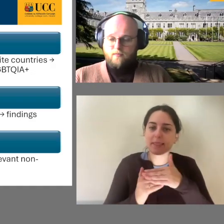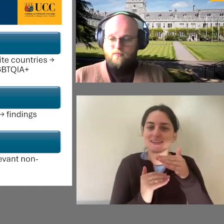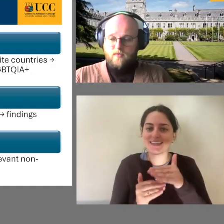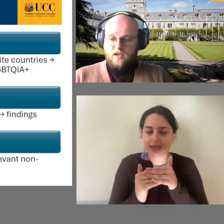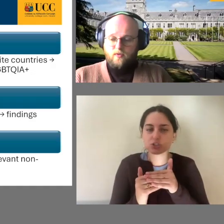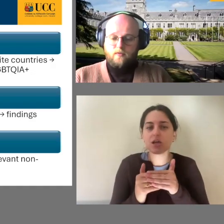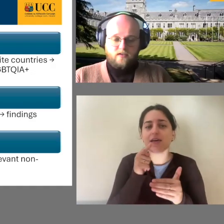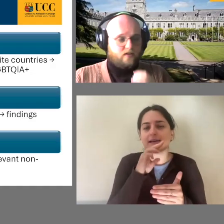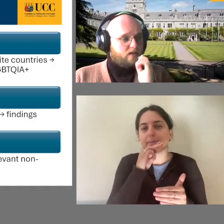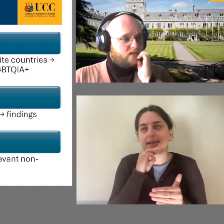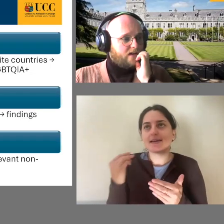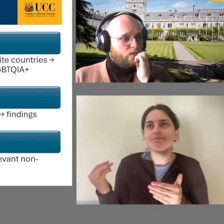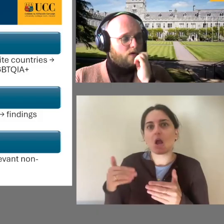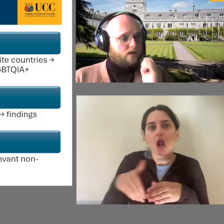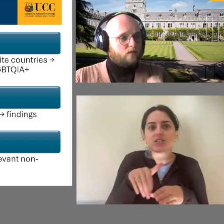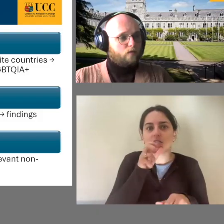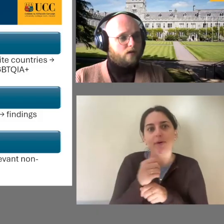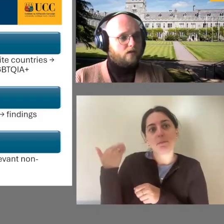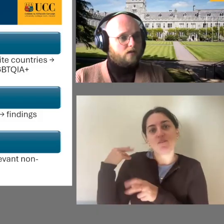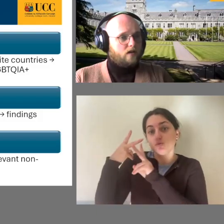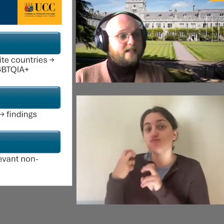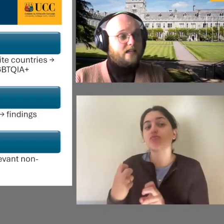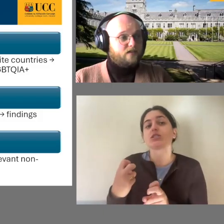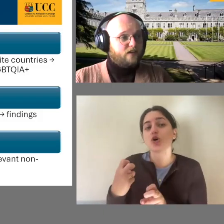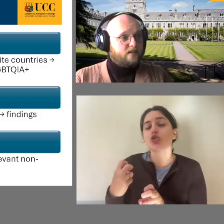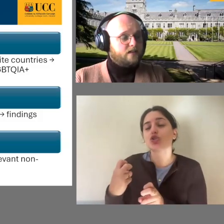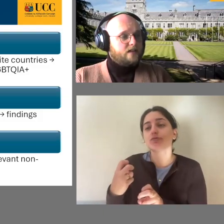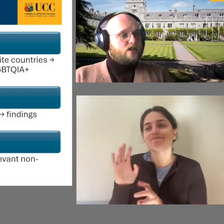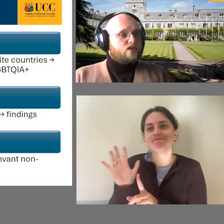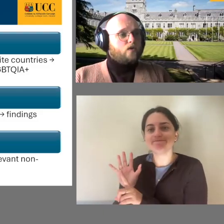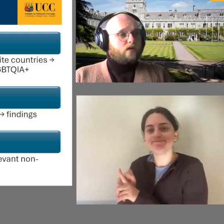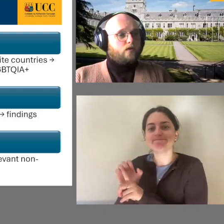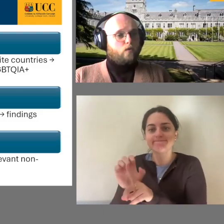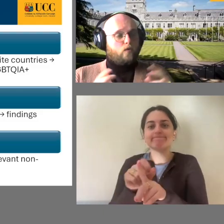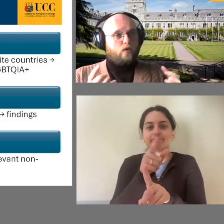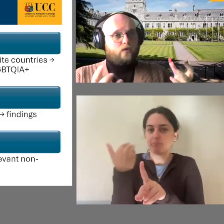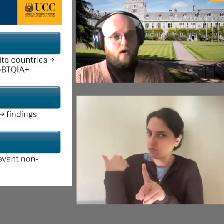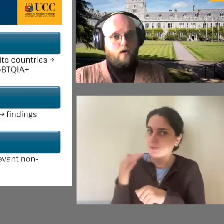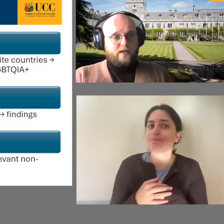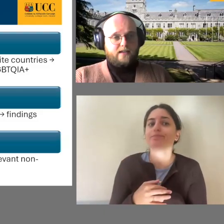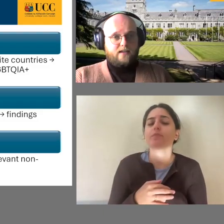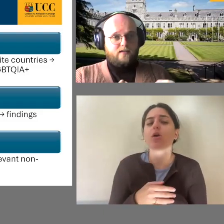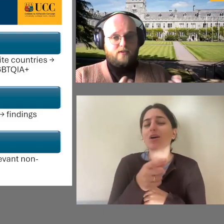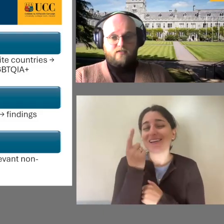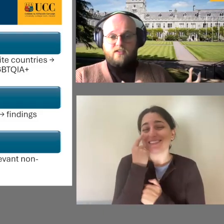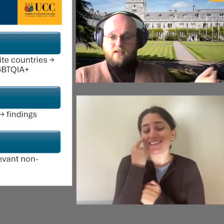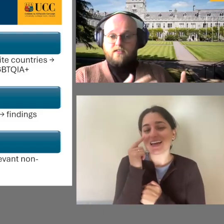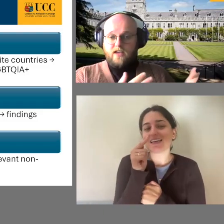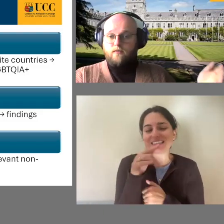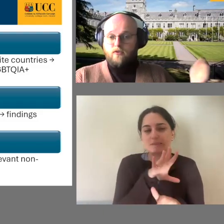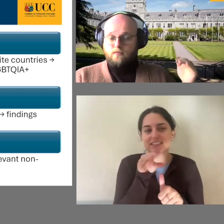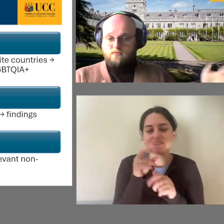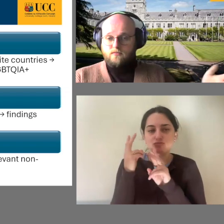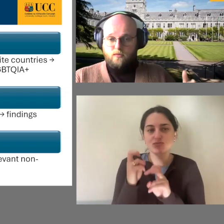of I suppose some of the studies that were identified. So you saw that the specific